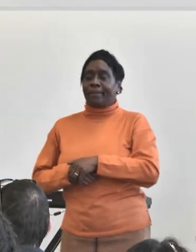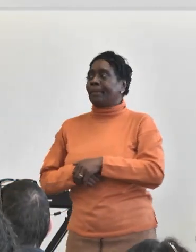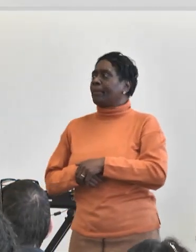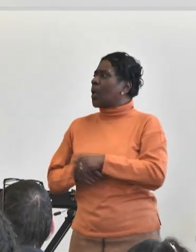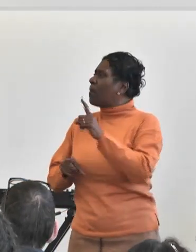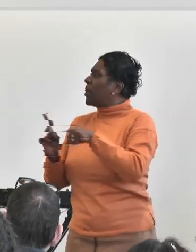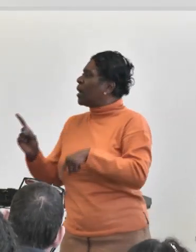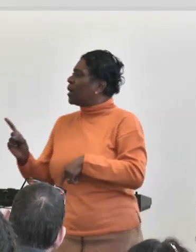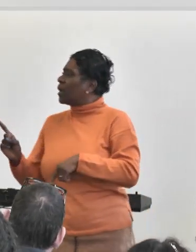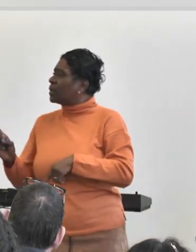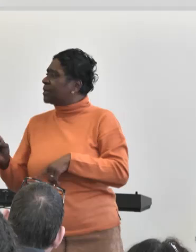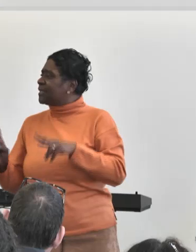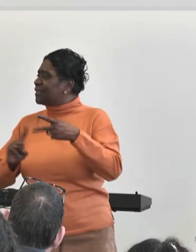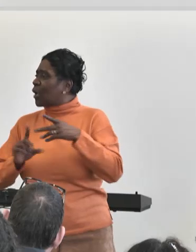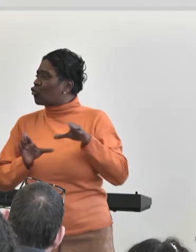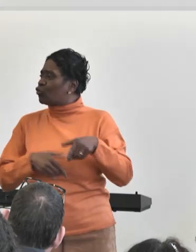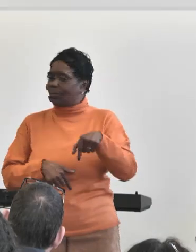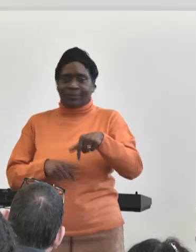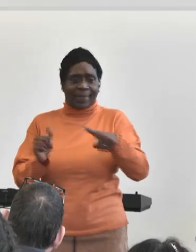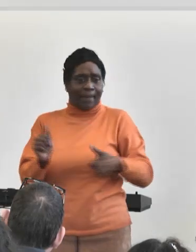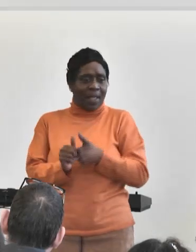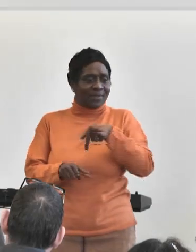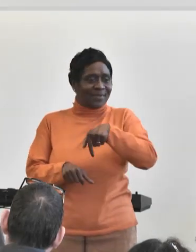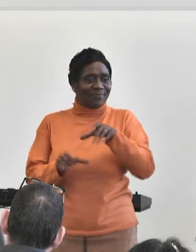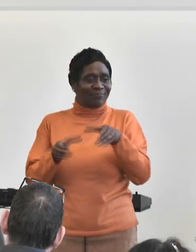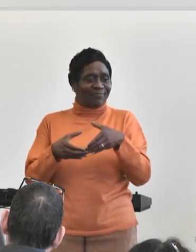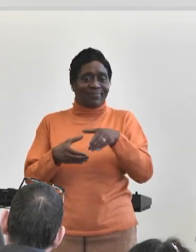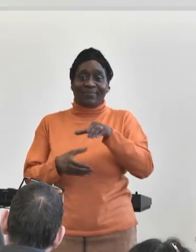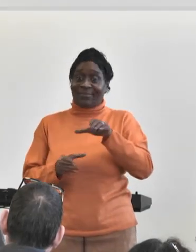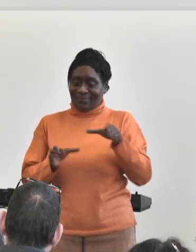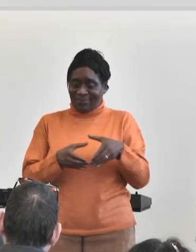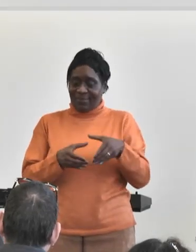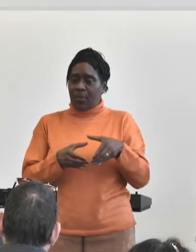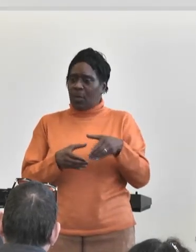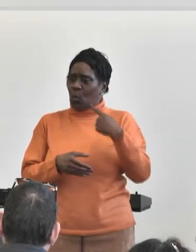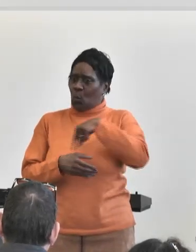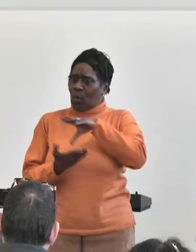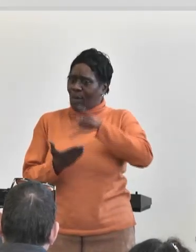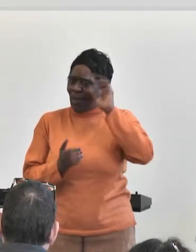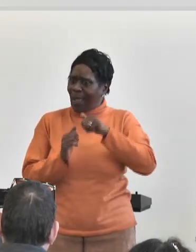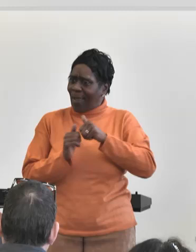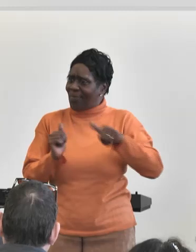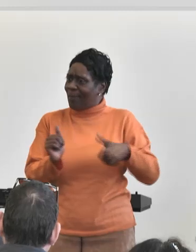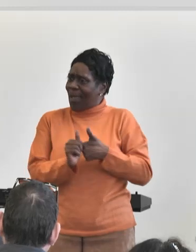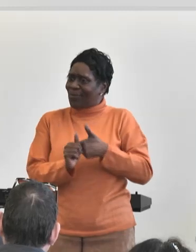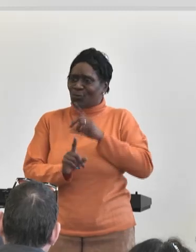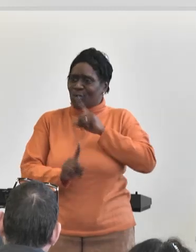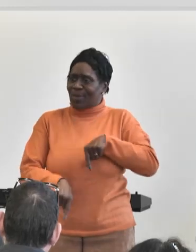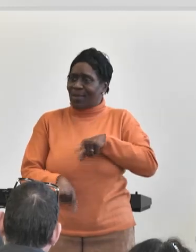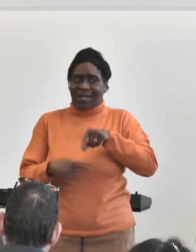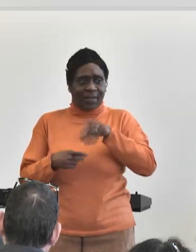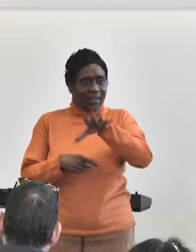But there was the second group, it was the apostles. Pero el segundo grupo eran los apóstoles. And we learn how the apostles responded in